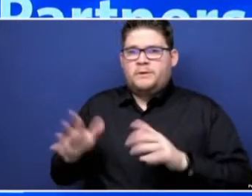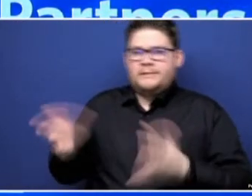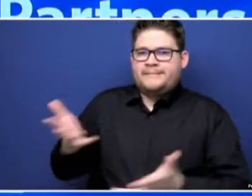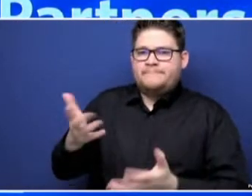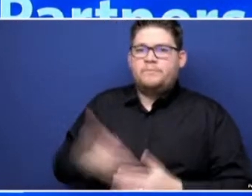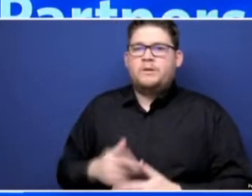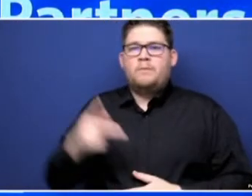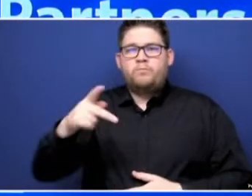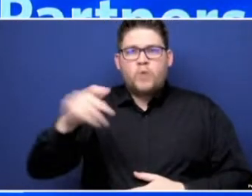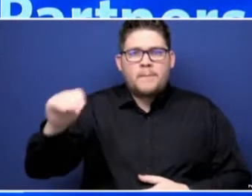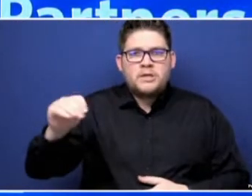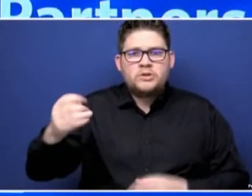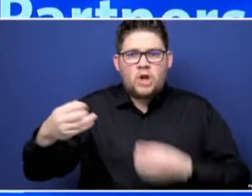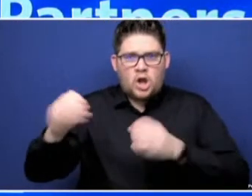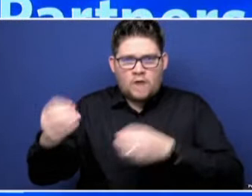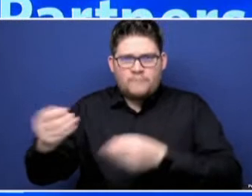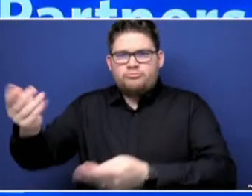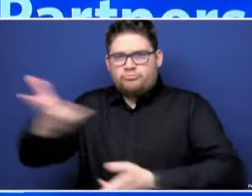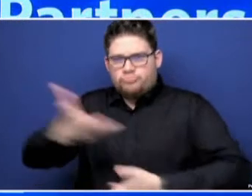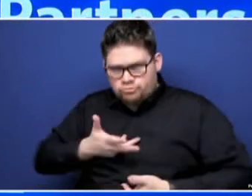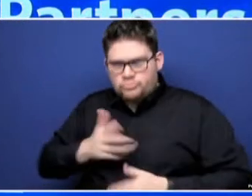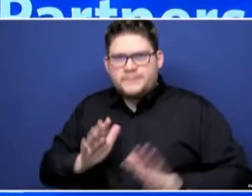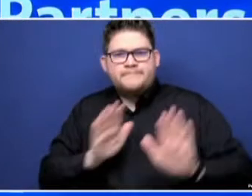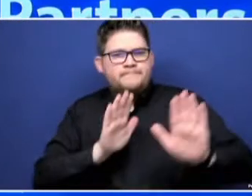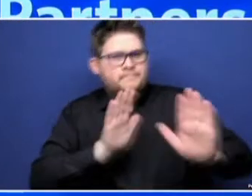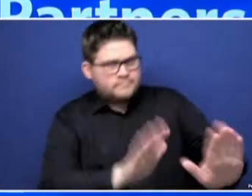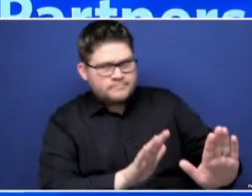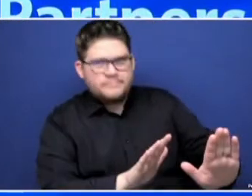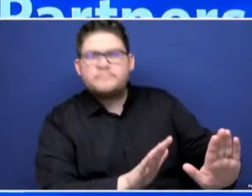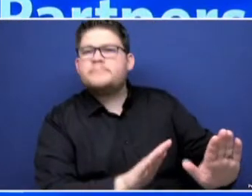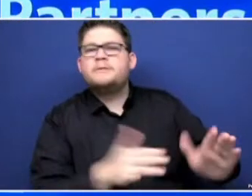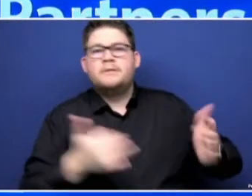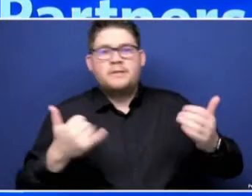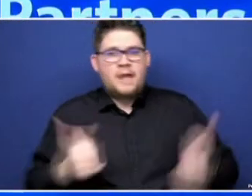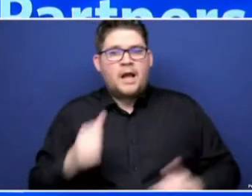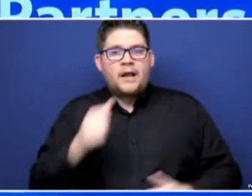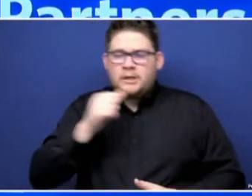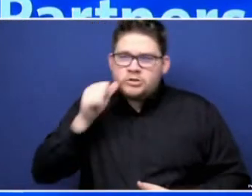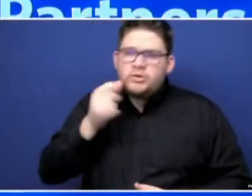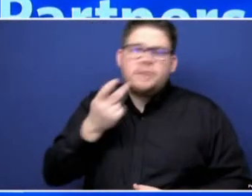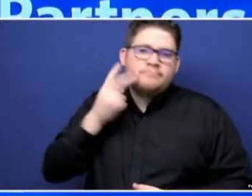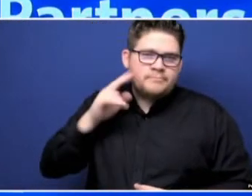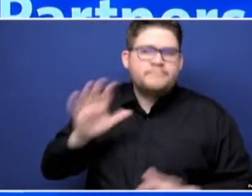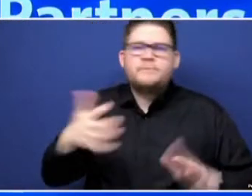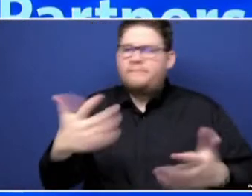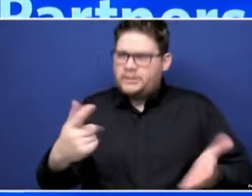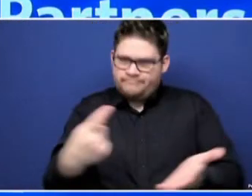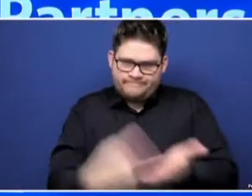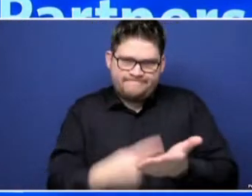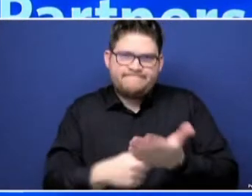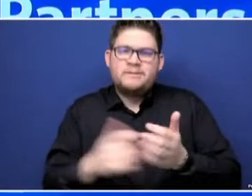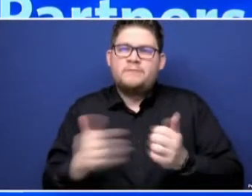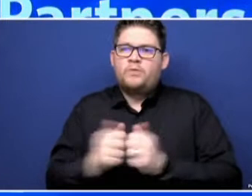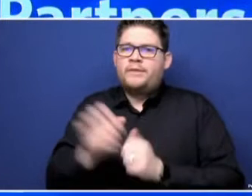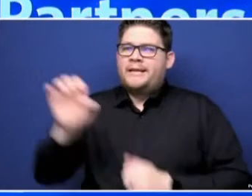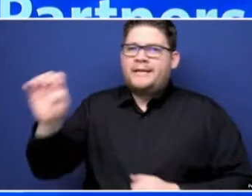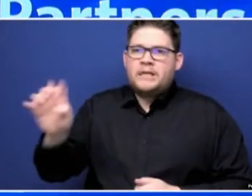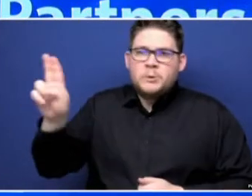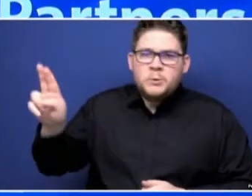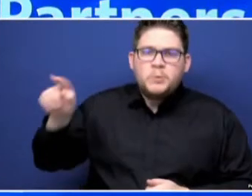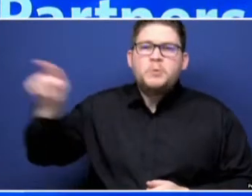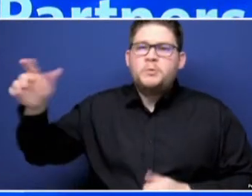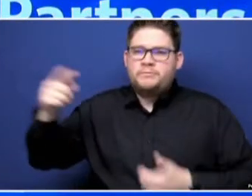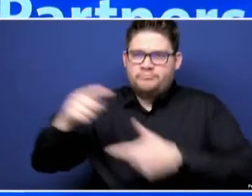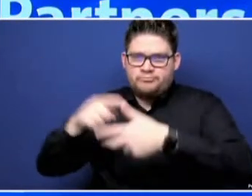the arrangement as understood, or are you contemplating any kind of plan B if this export ban turns into